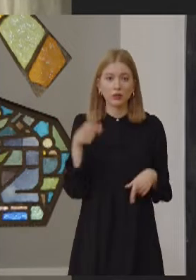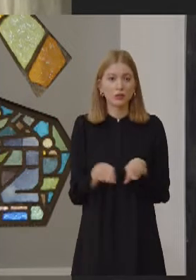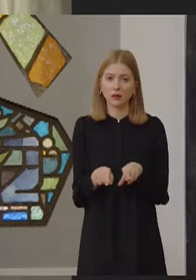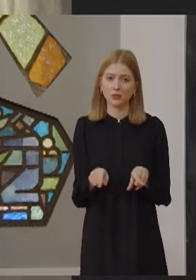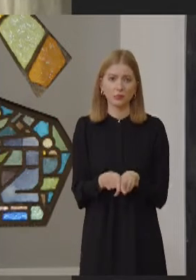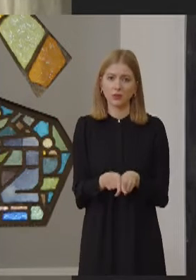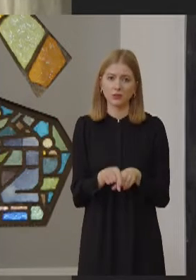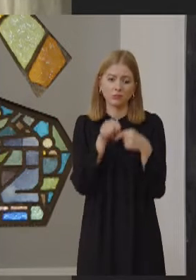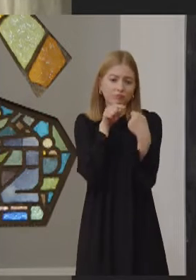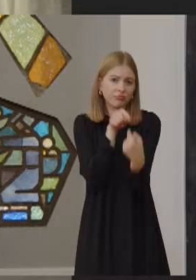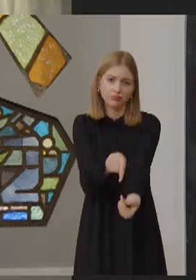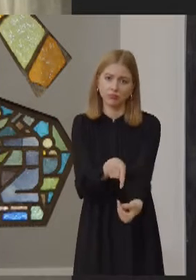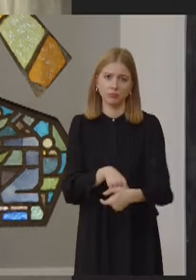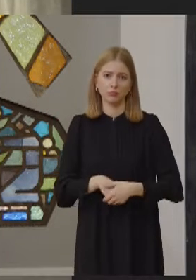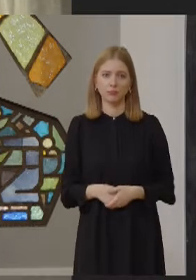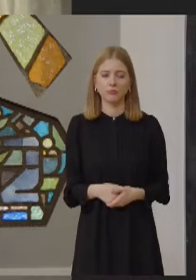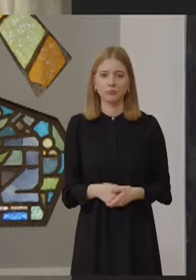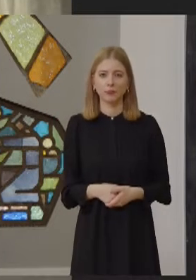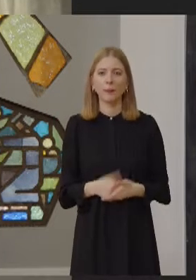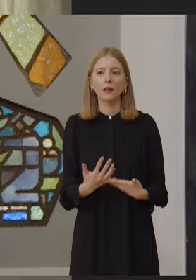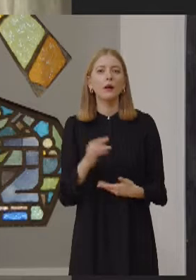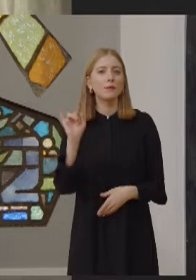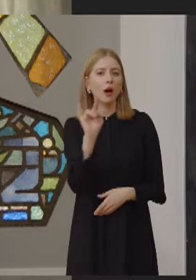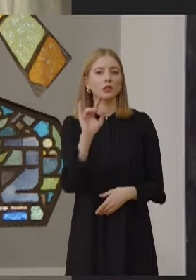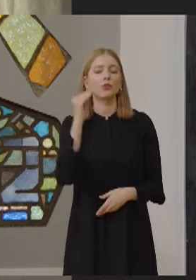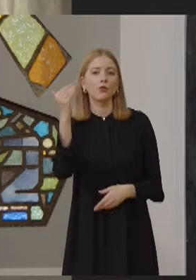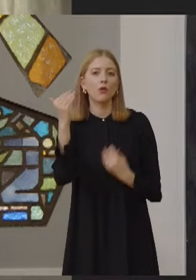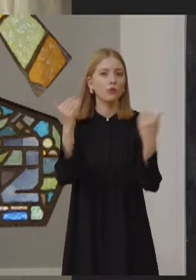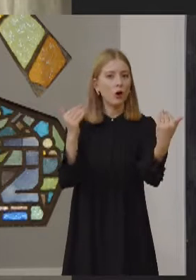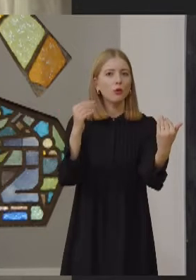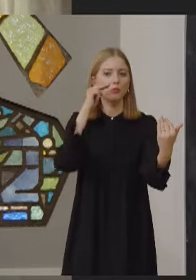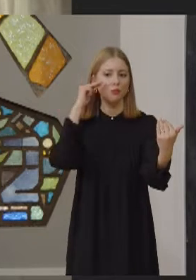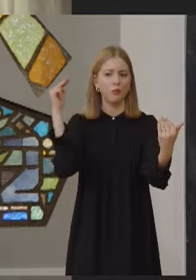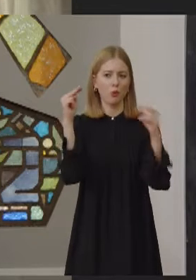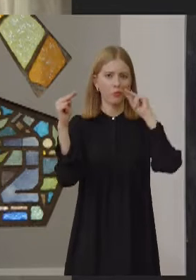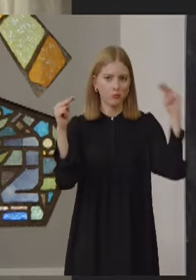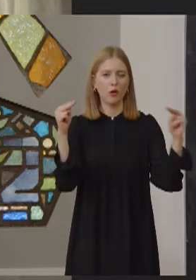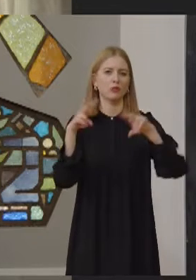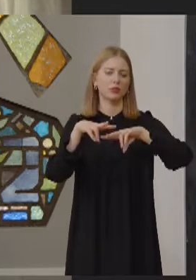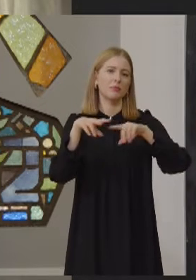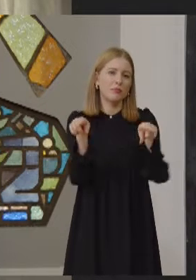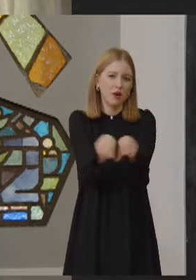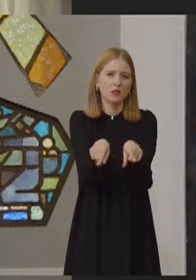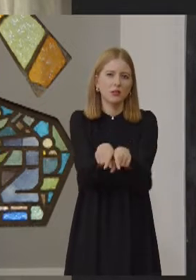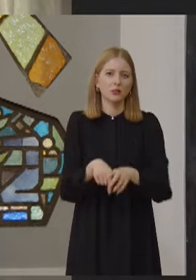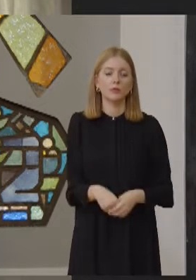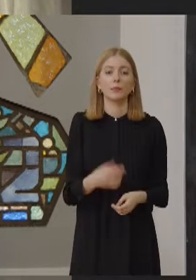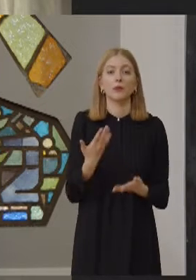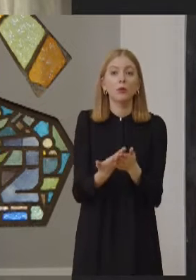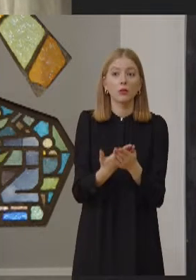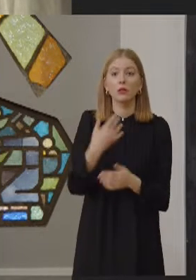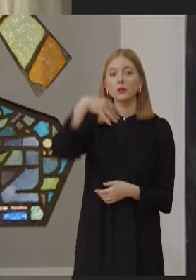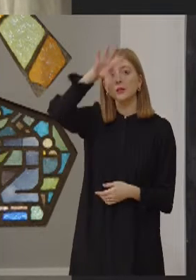churches disseminate the same information. Well, we might see some similar